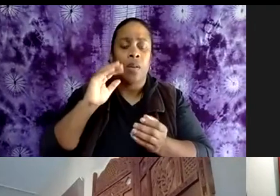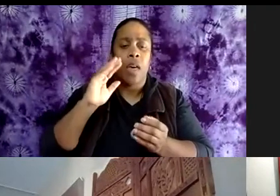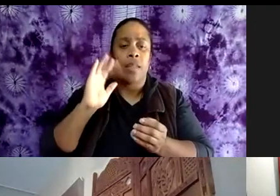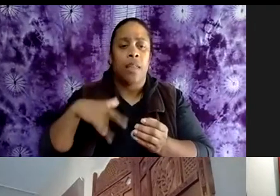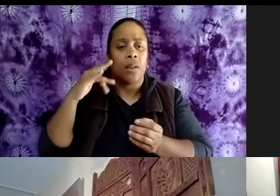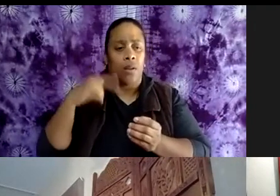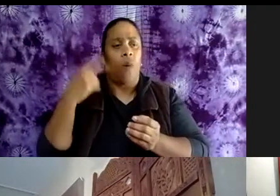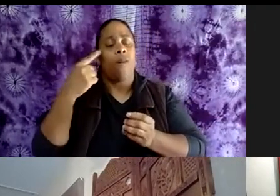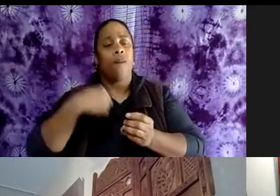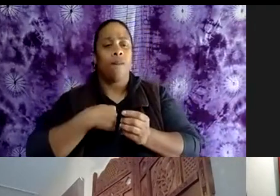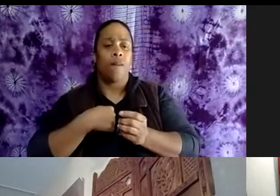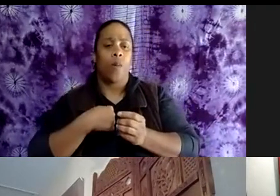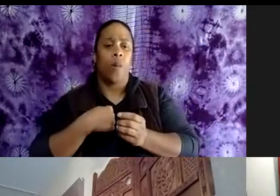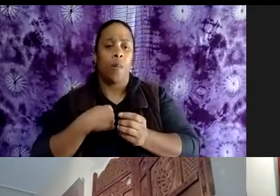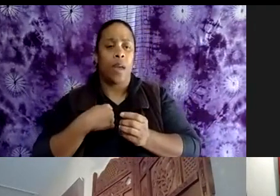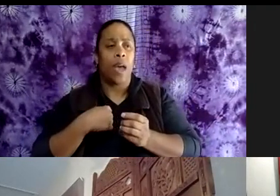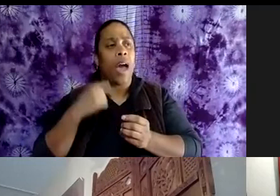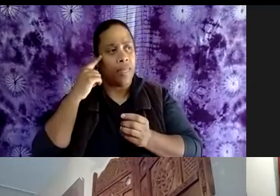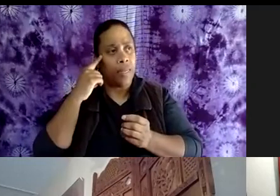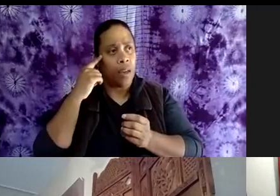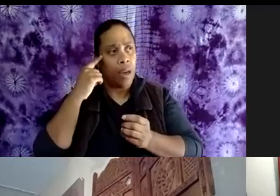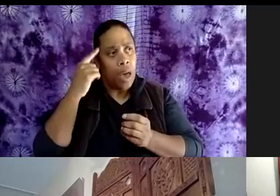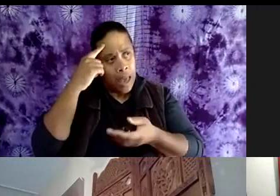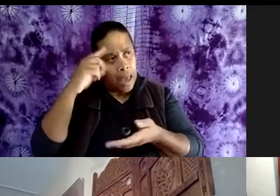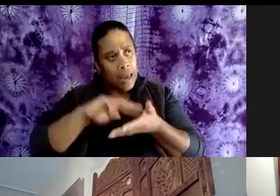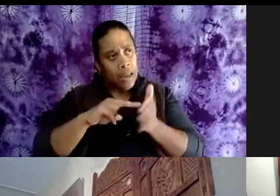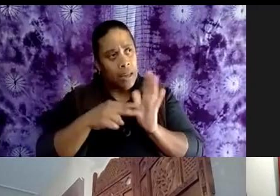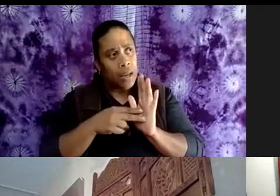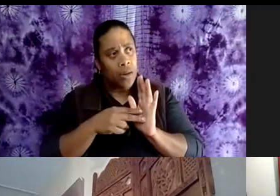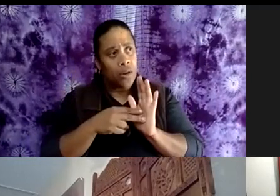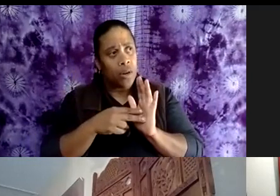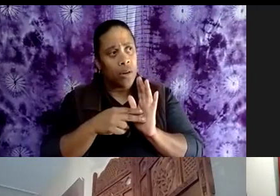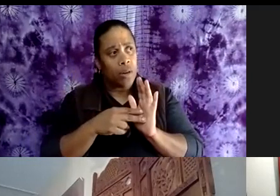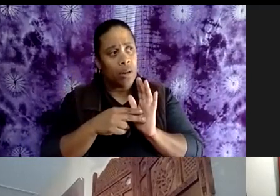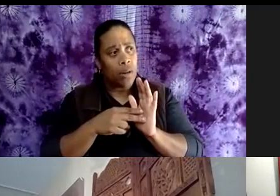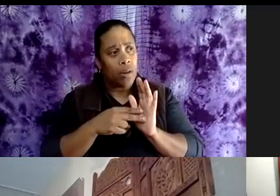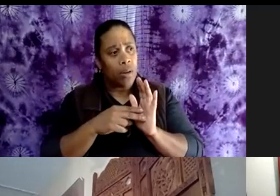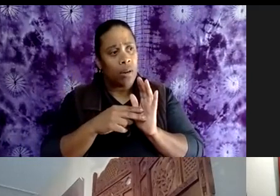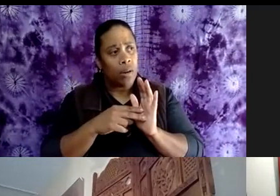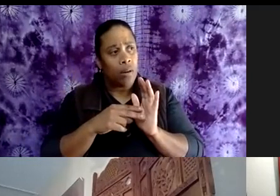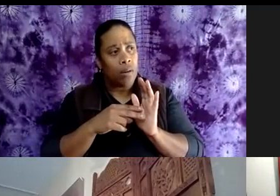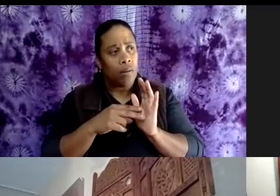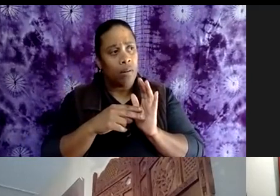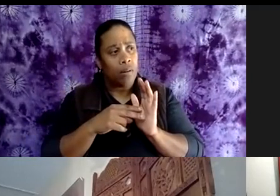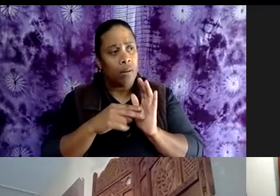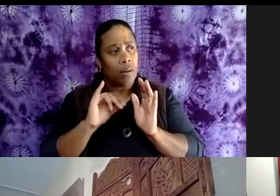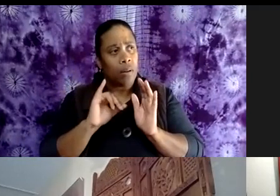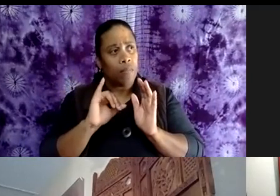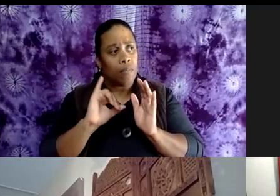I usually think of it in terms of intention, or as Sharon Reggie Maynard calls it, the reality